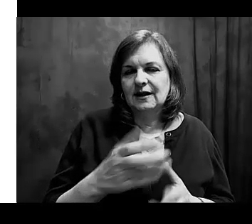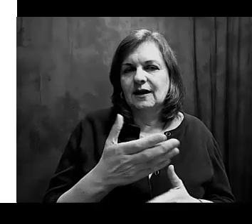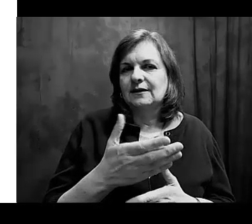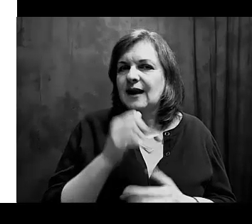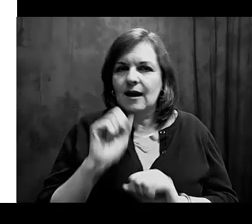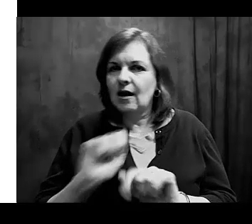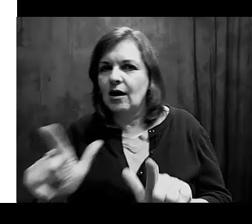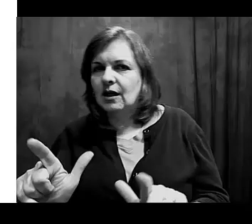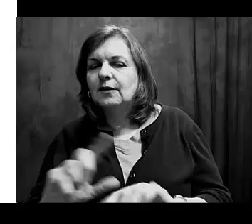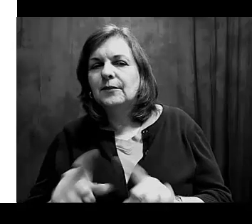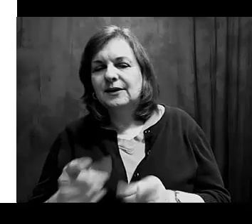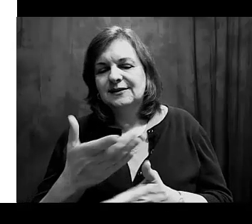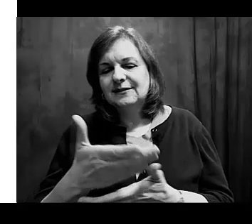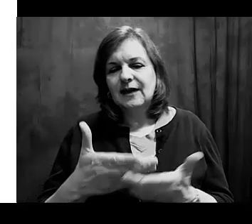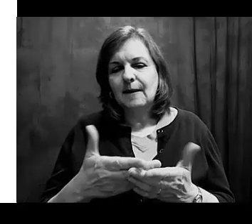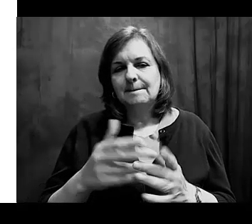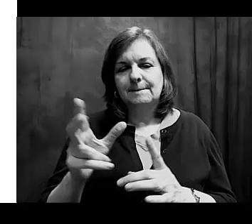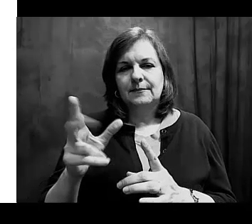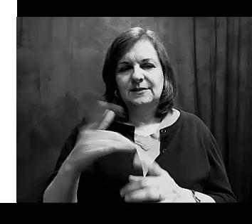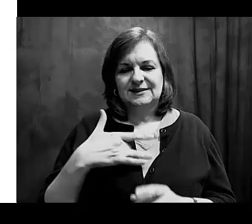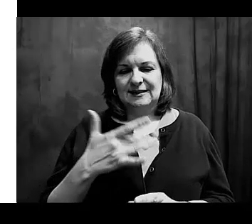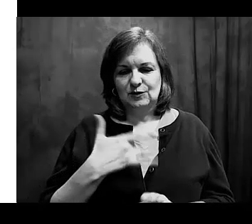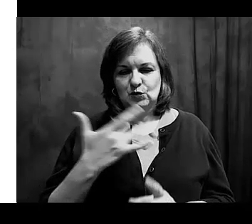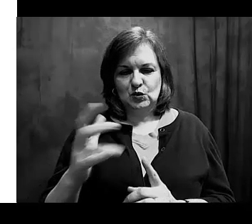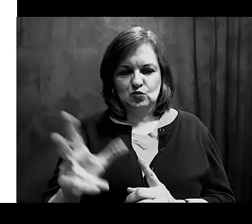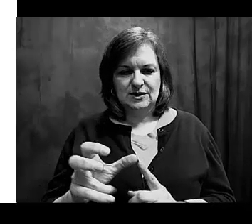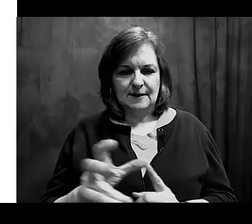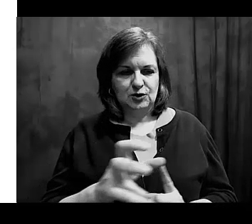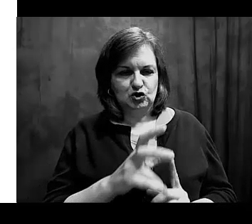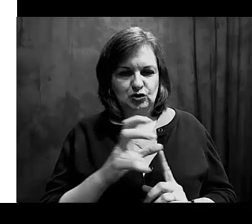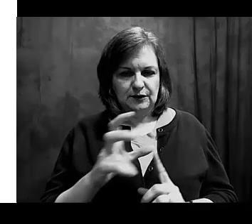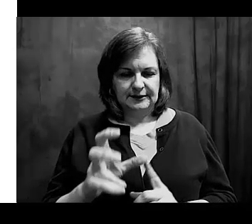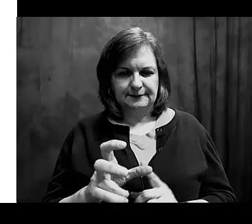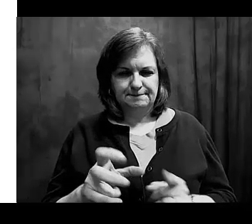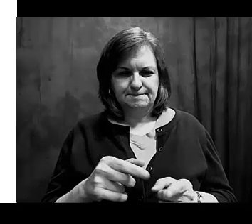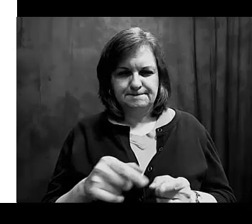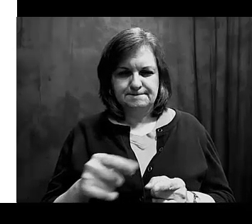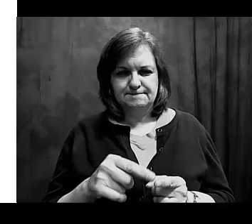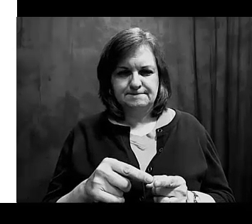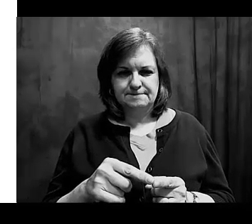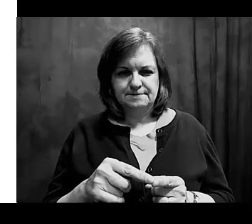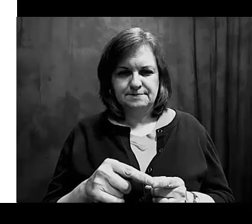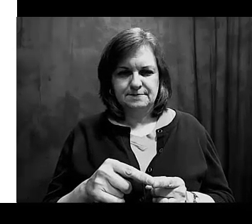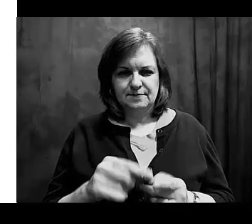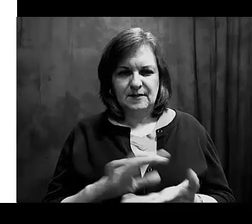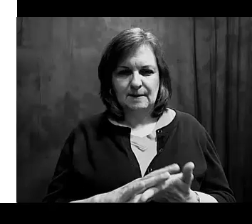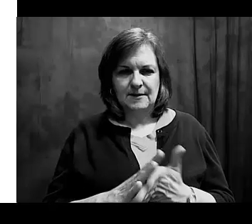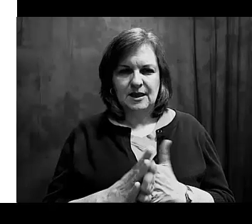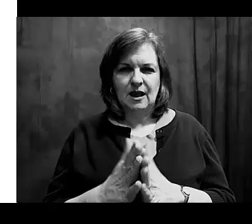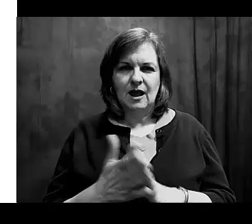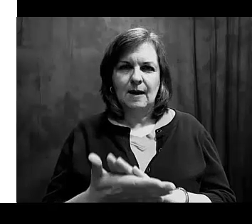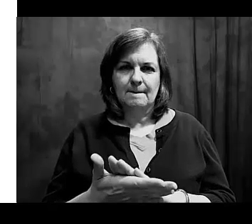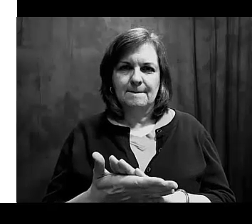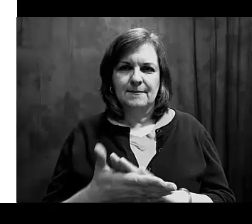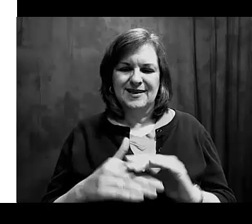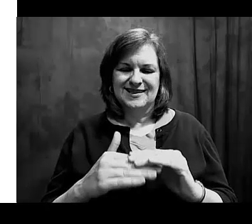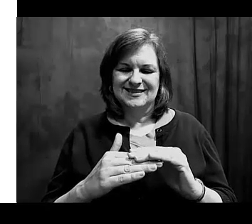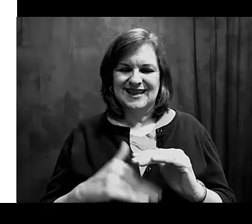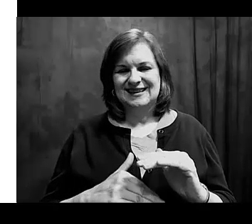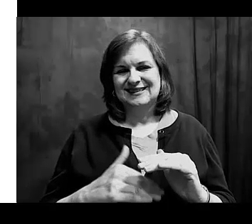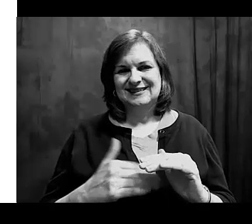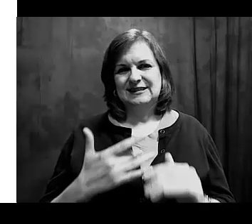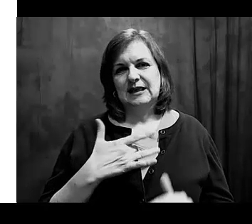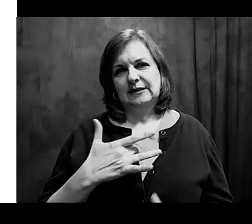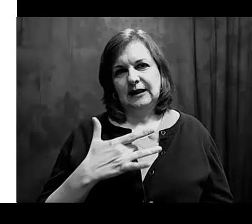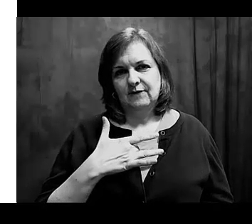So what happens over time? We look at many things that we adapt to. You